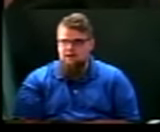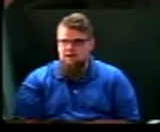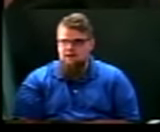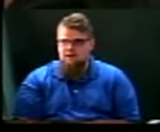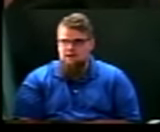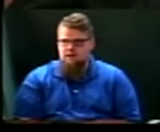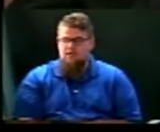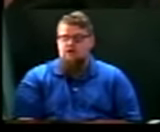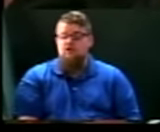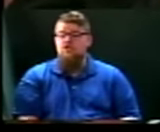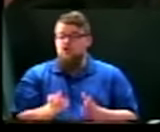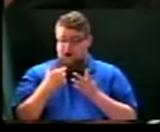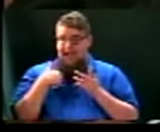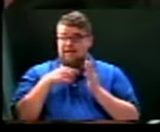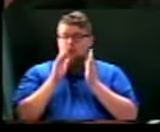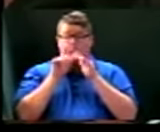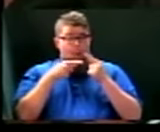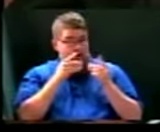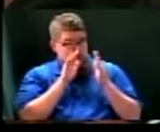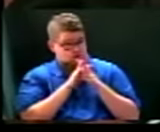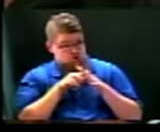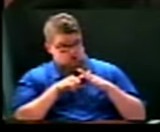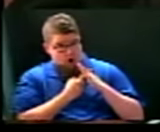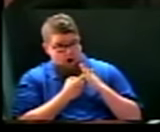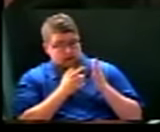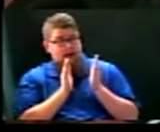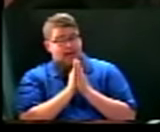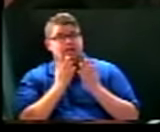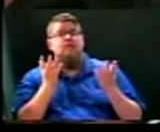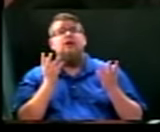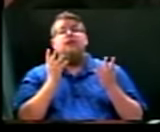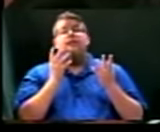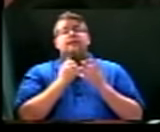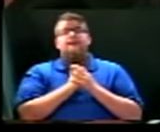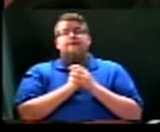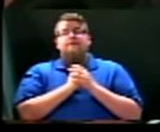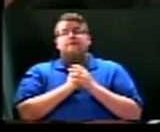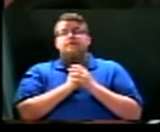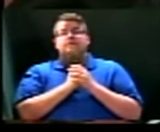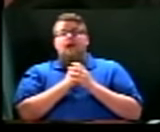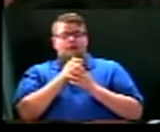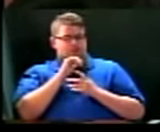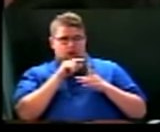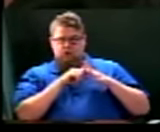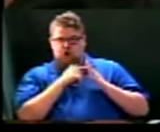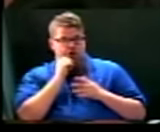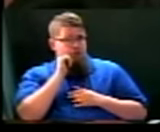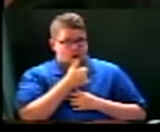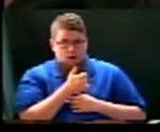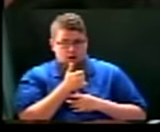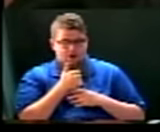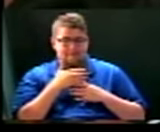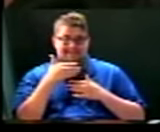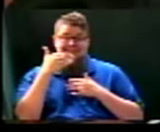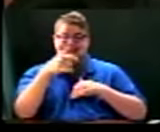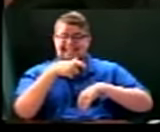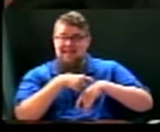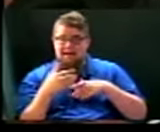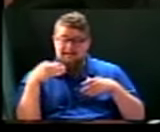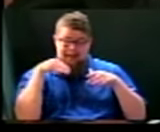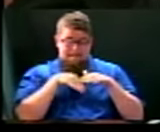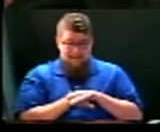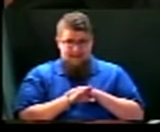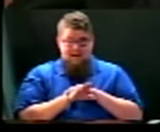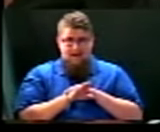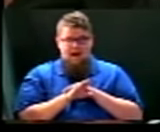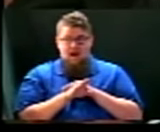you asked when it started. I'm not going to start it tomorrow, but the next time they come in, I'm going to have to take